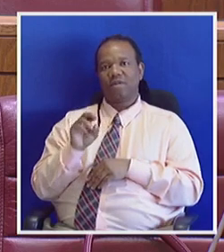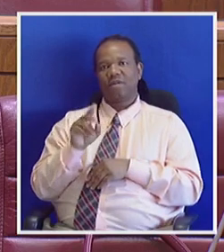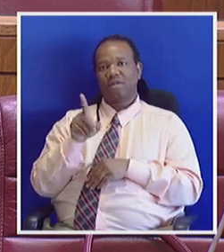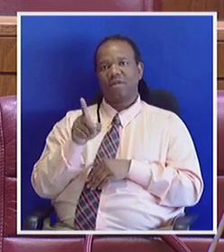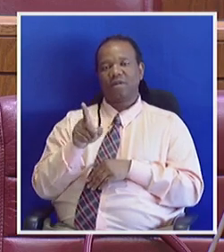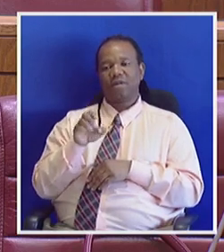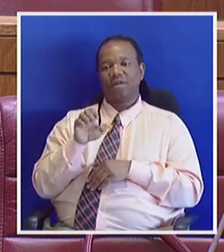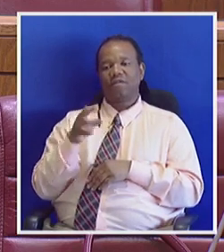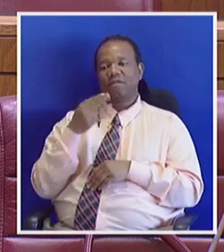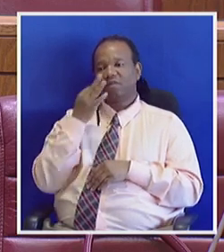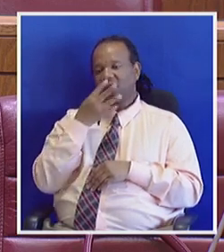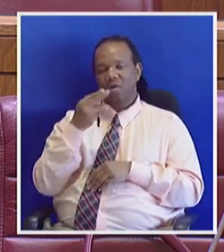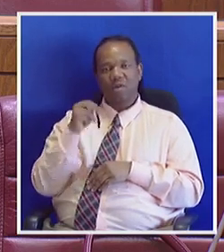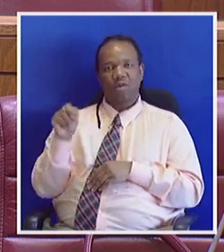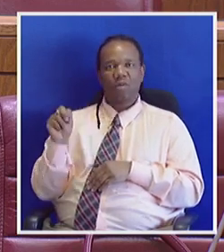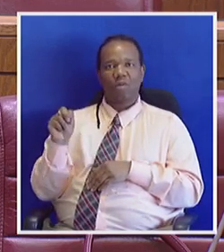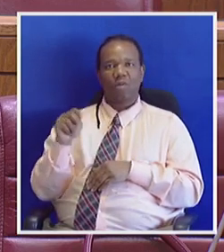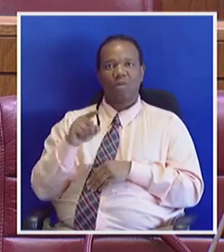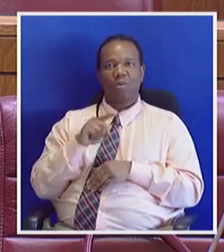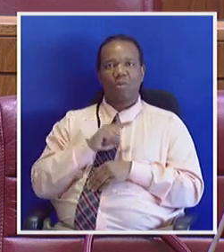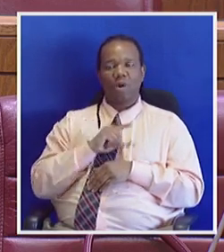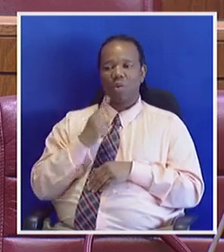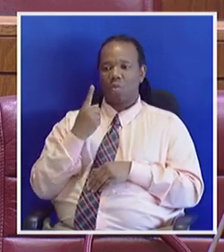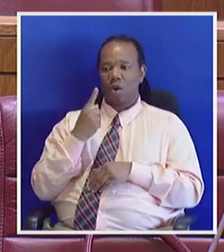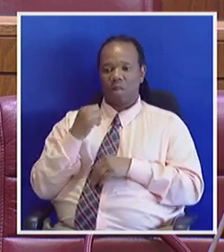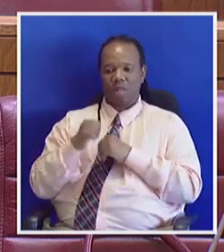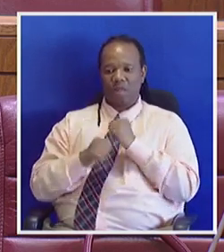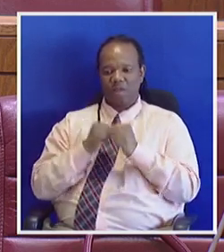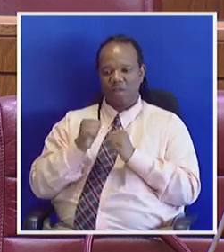rejected that. So because it has been a year,